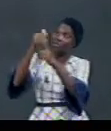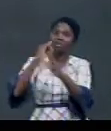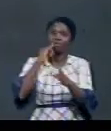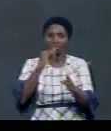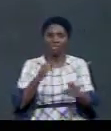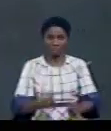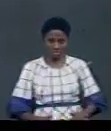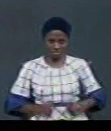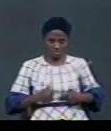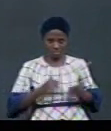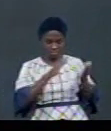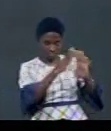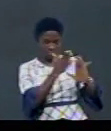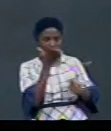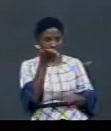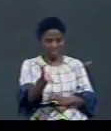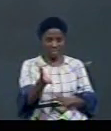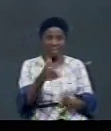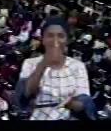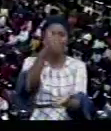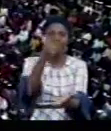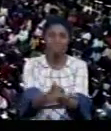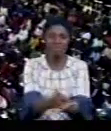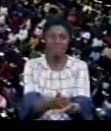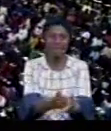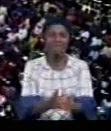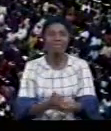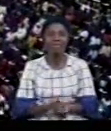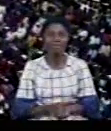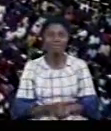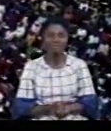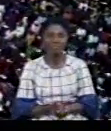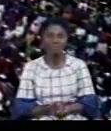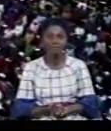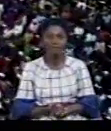present. Give me a good amen. Amen.